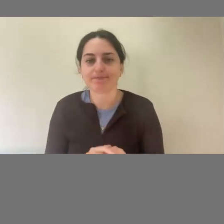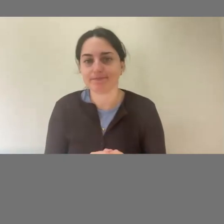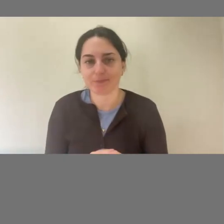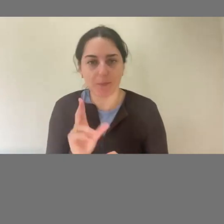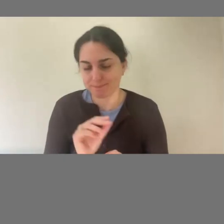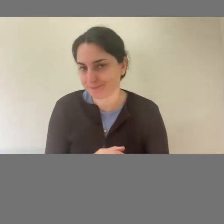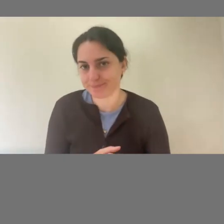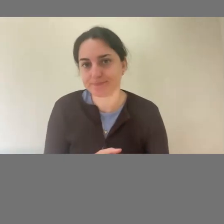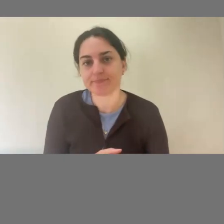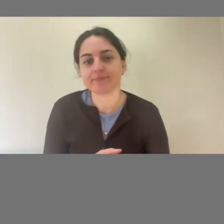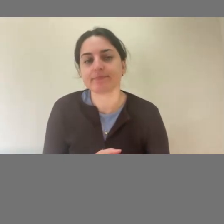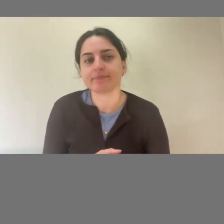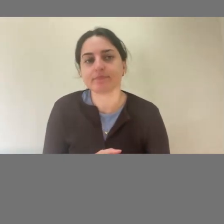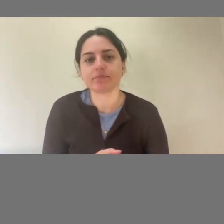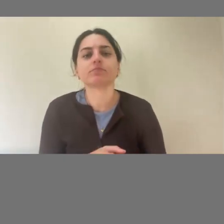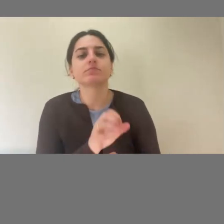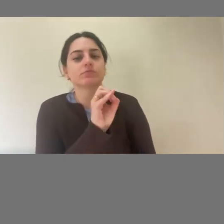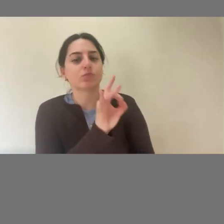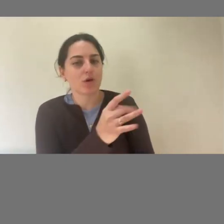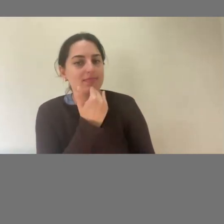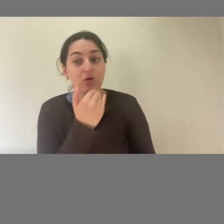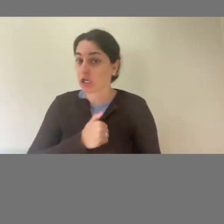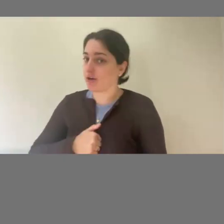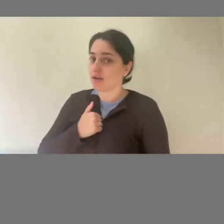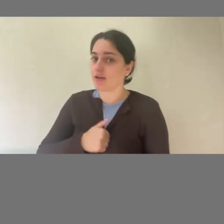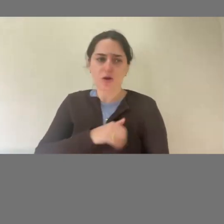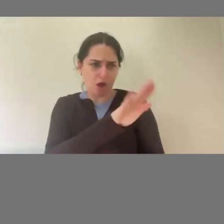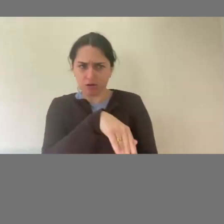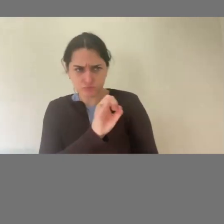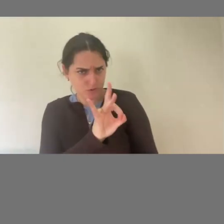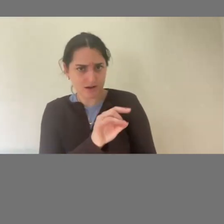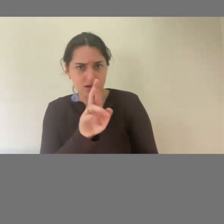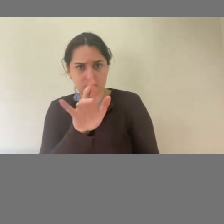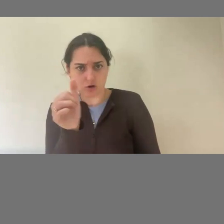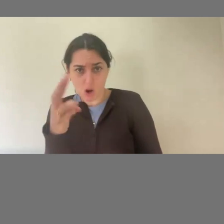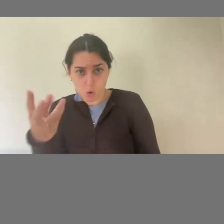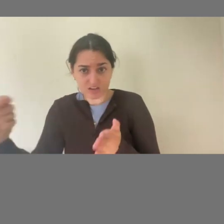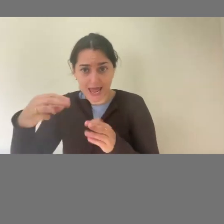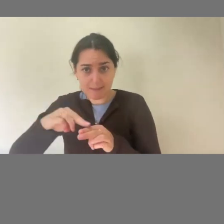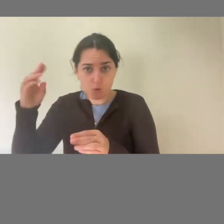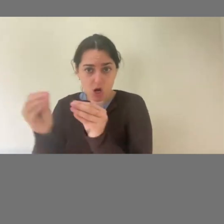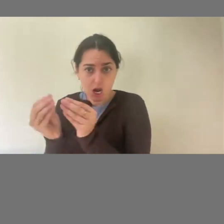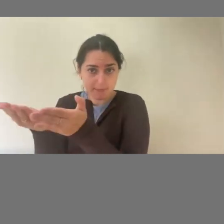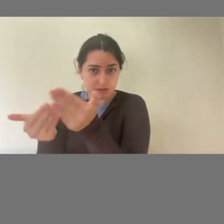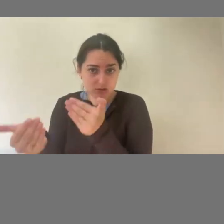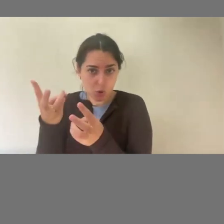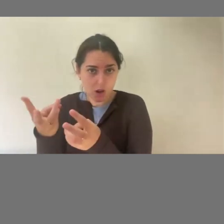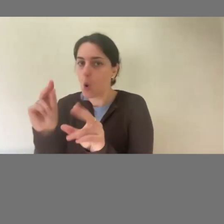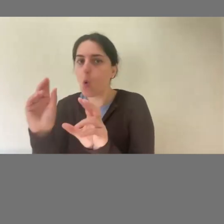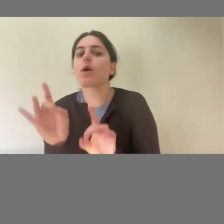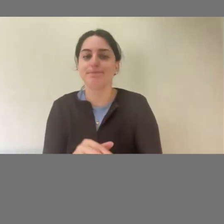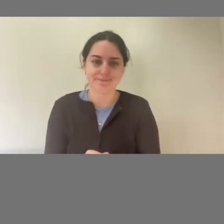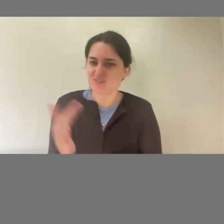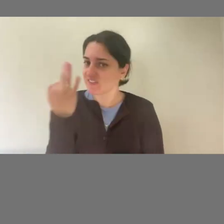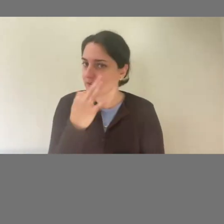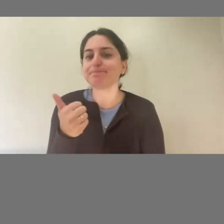No, All right, thanks. sorry. That's all right. Ryan, do you have anything to add on that? Or is there anything? No, okay, it's